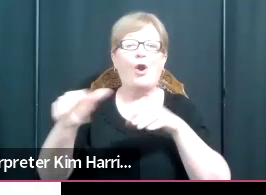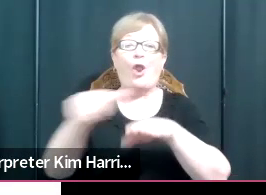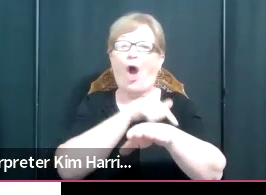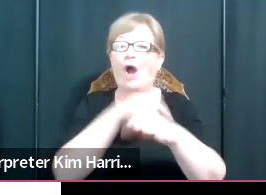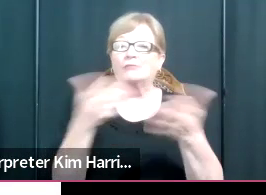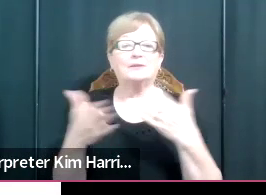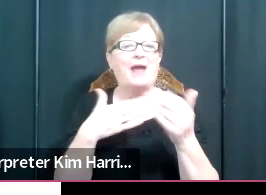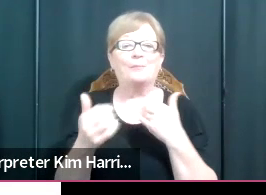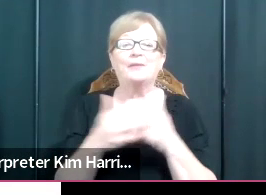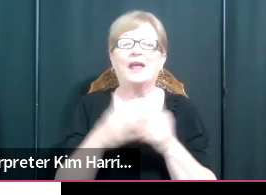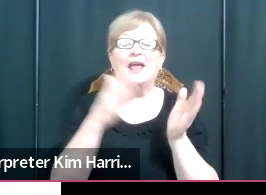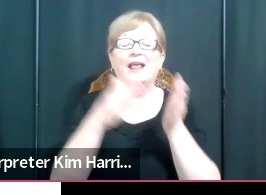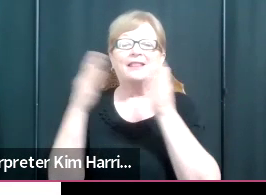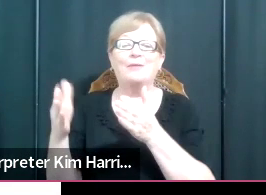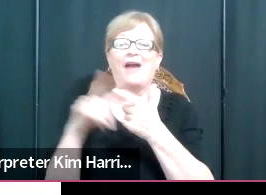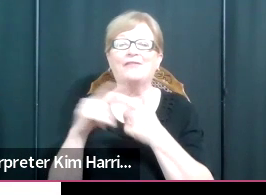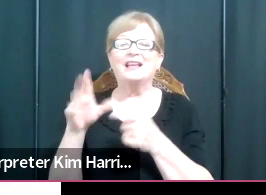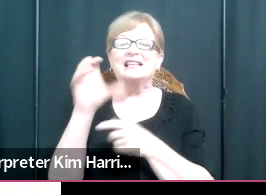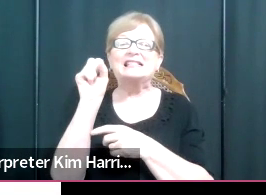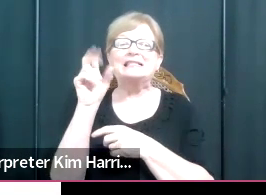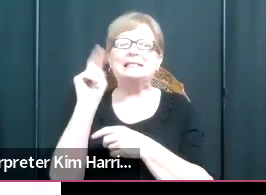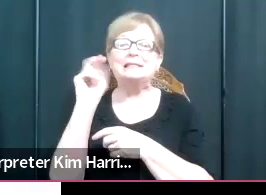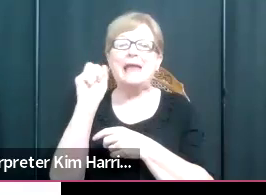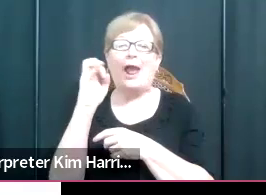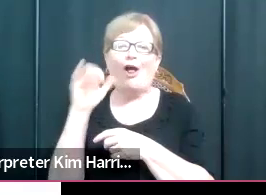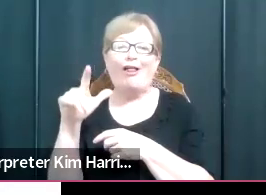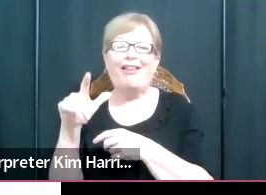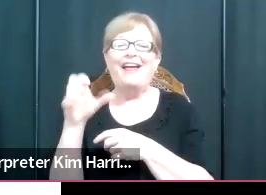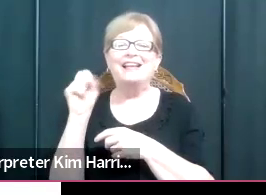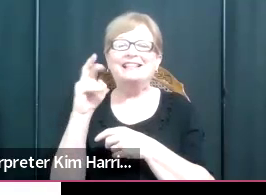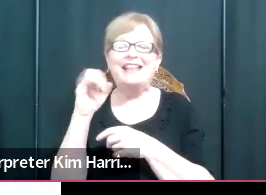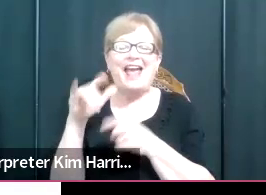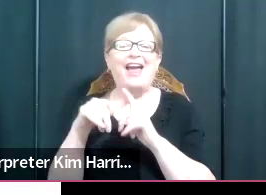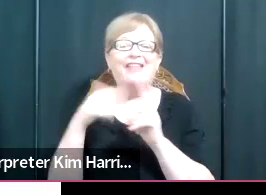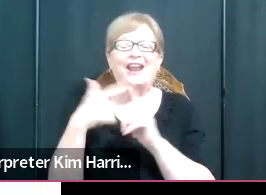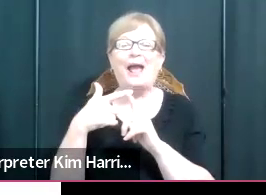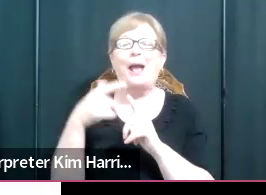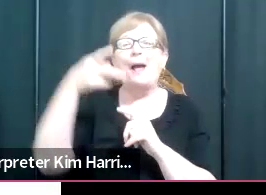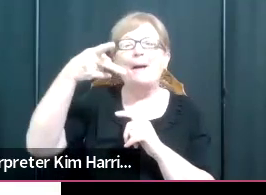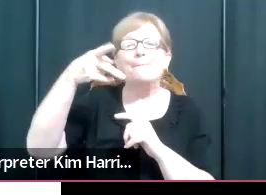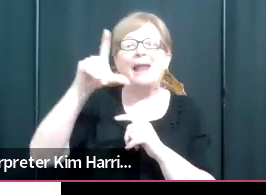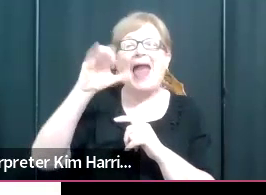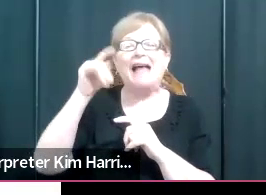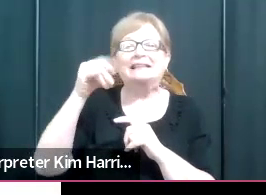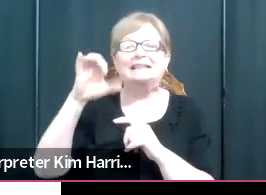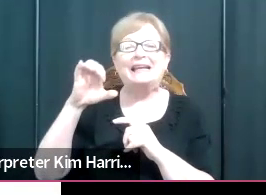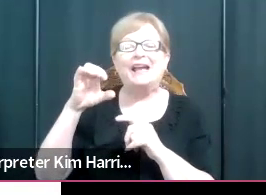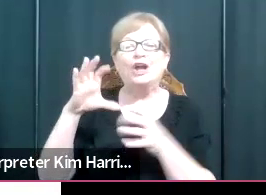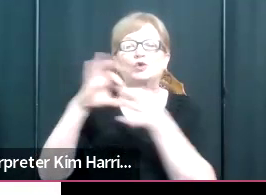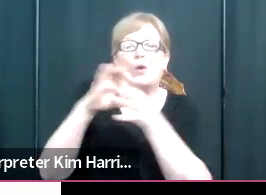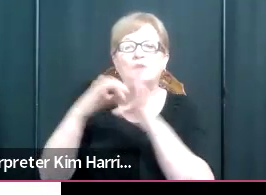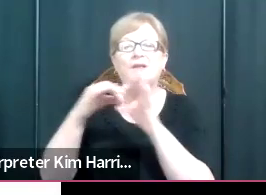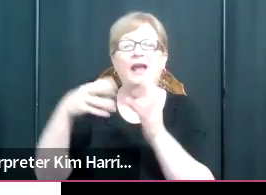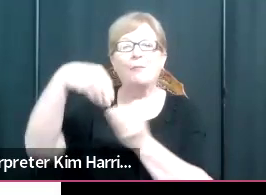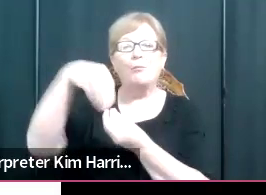some snail fidget toys. These are like plastic joints that are kind of popped and linked together, but they can move